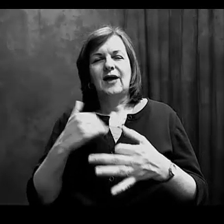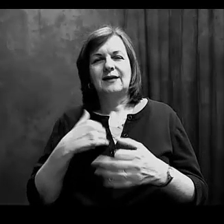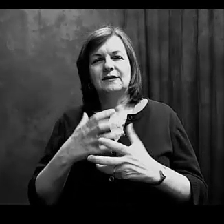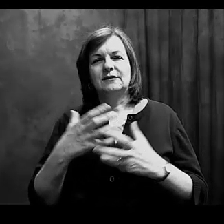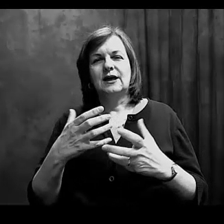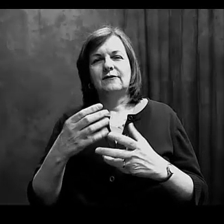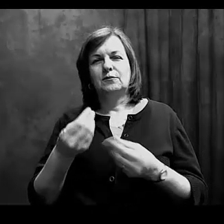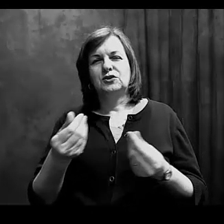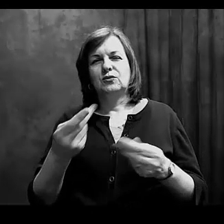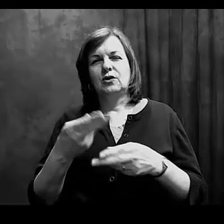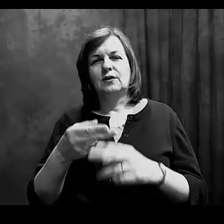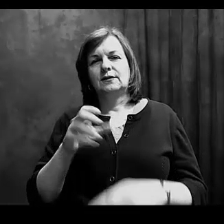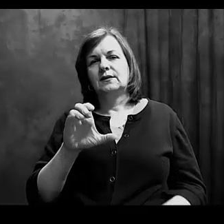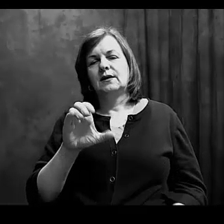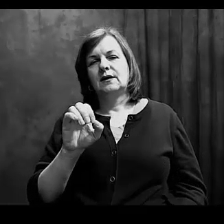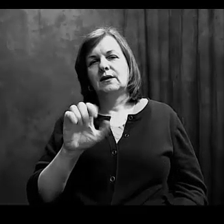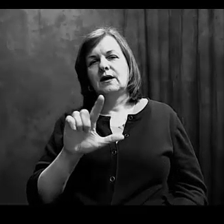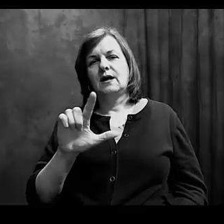collagen.